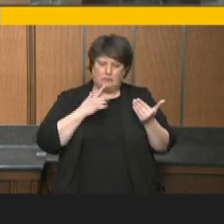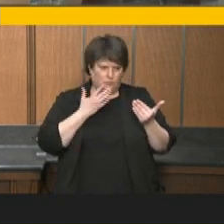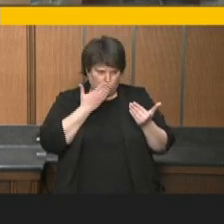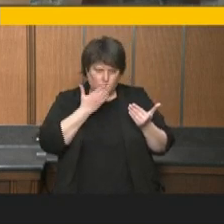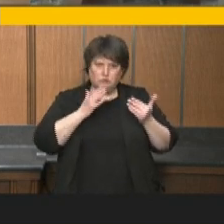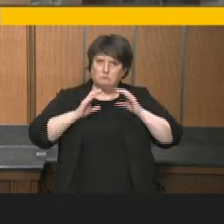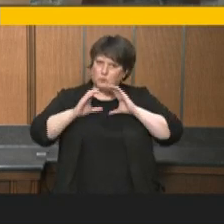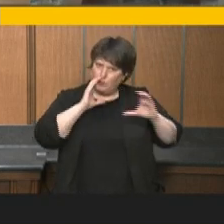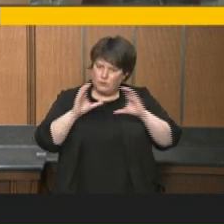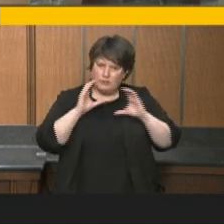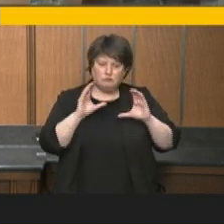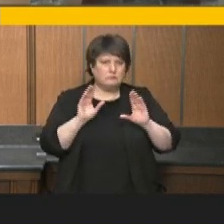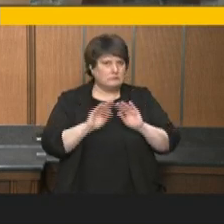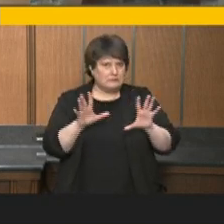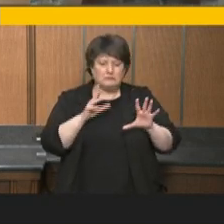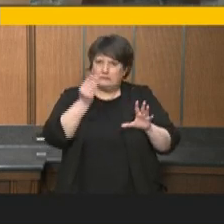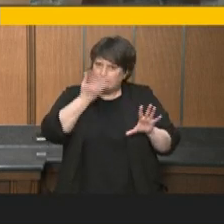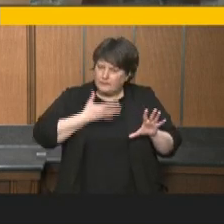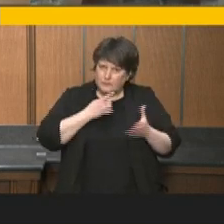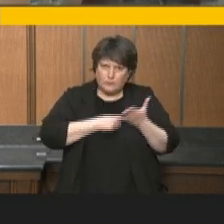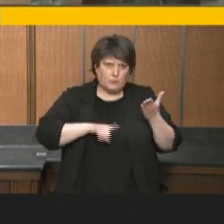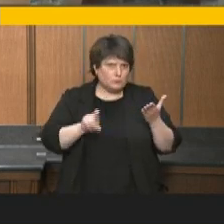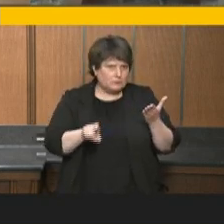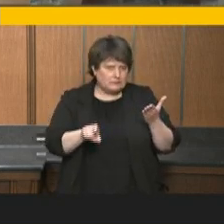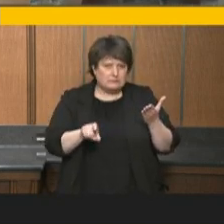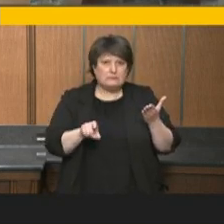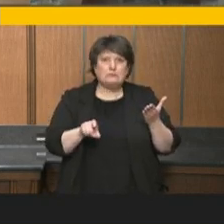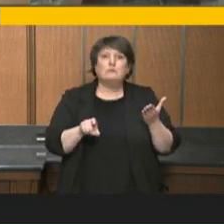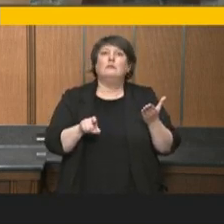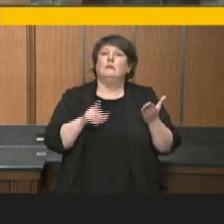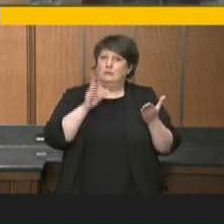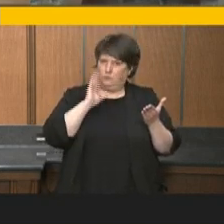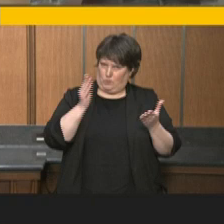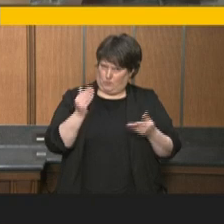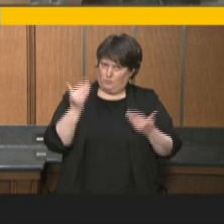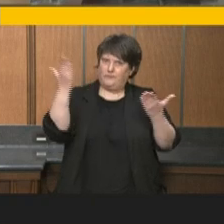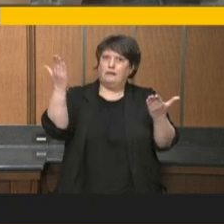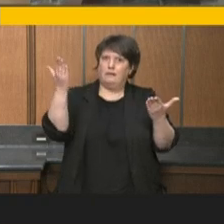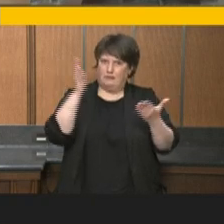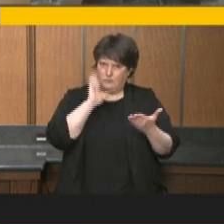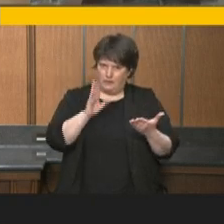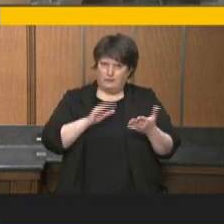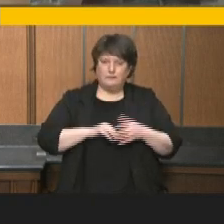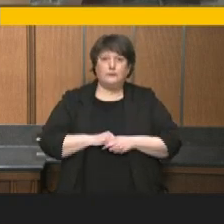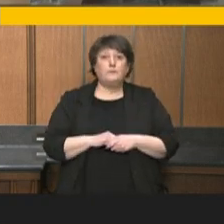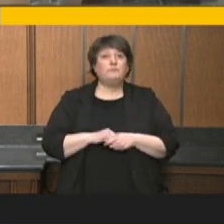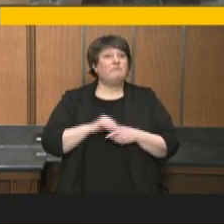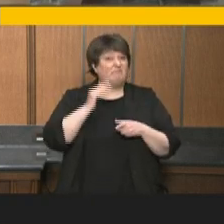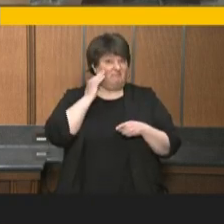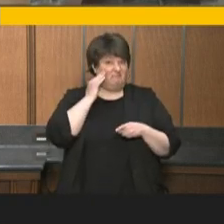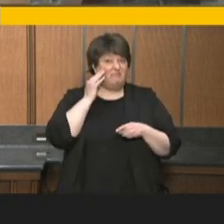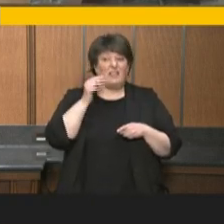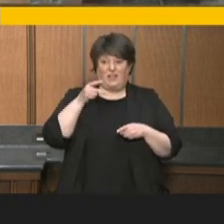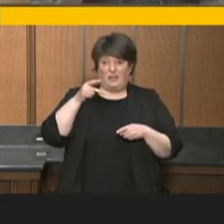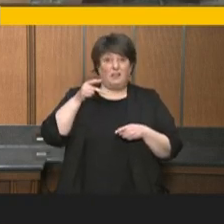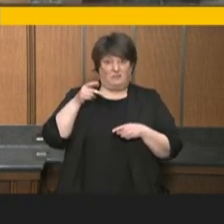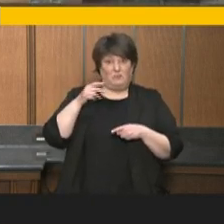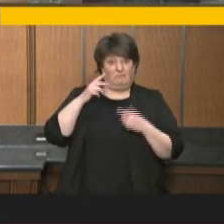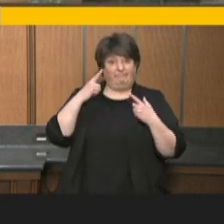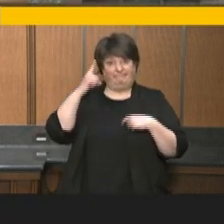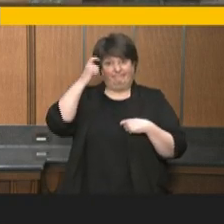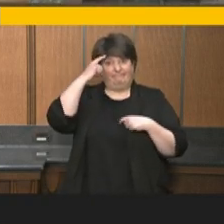other. Tell me what you need, and we will be here to provide it. And I know Patty does that with the provincial